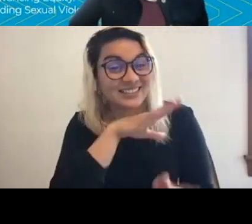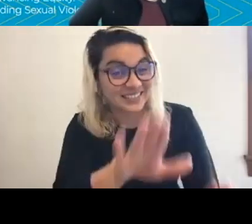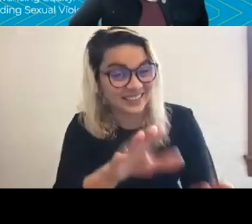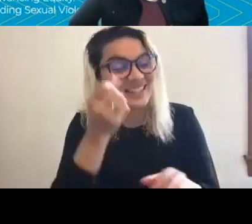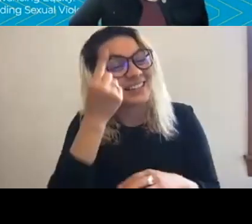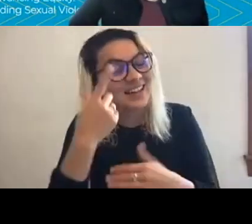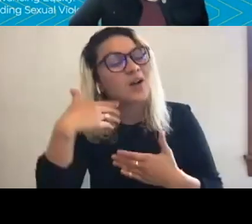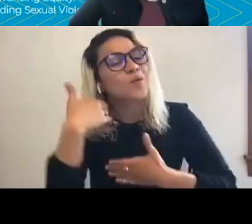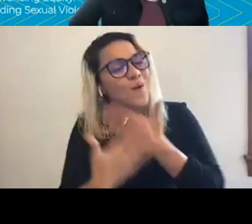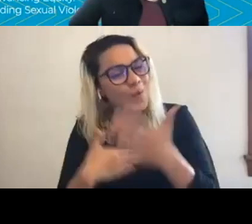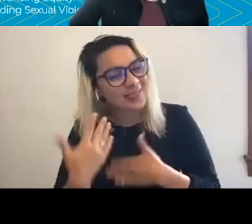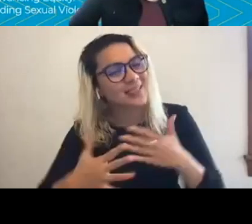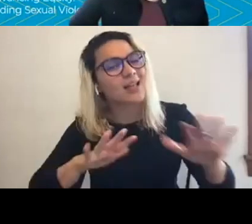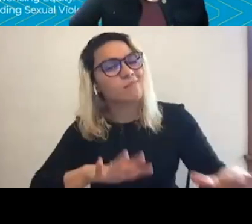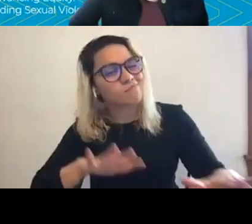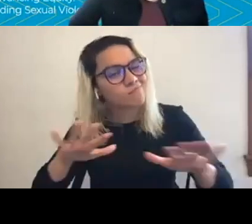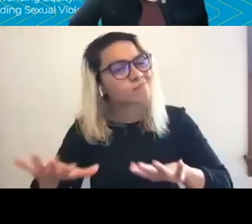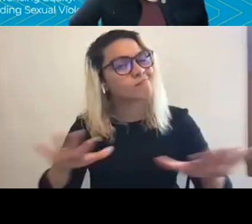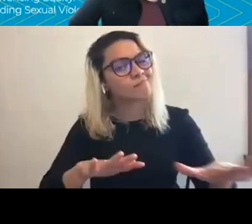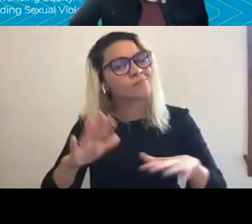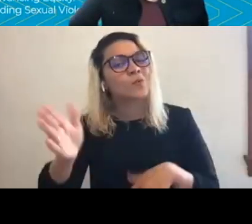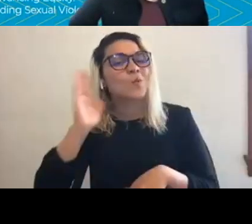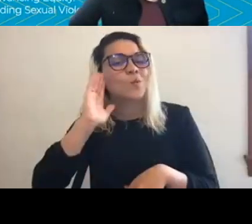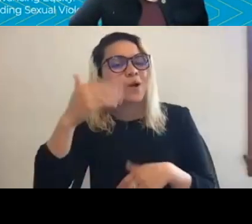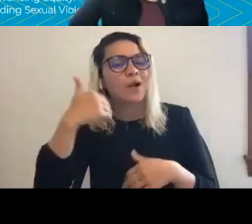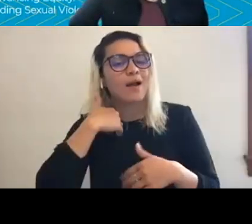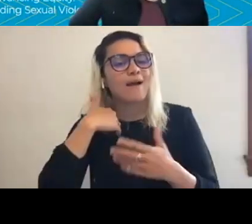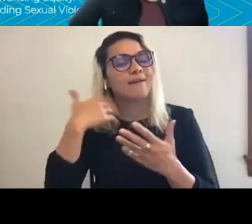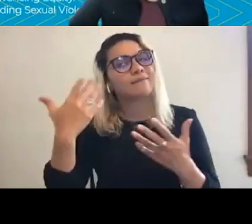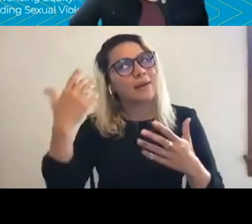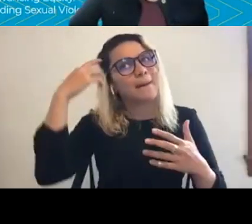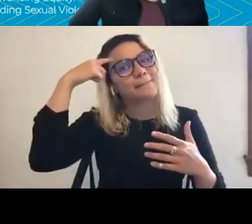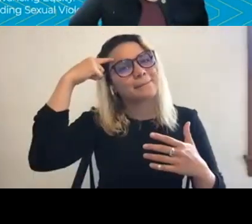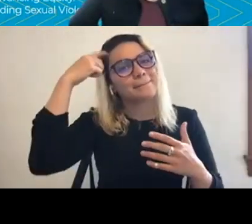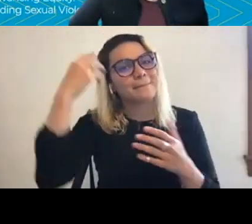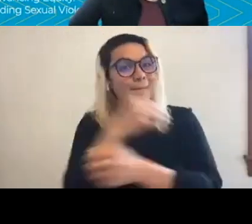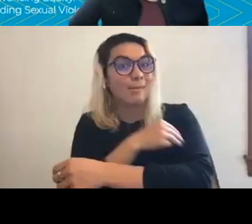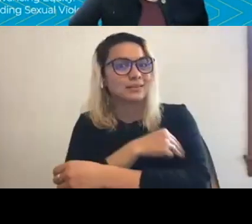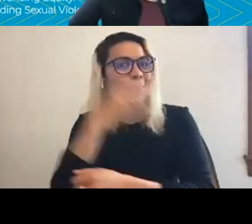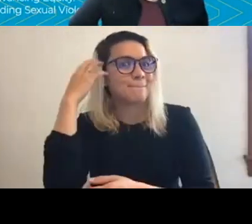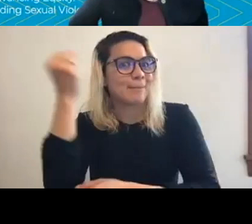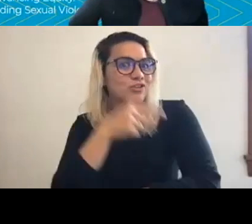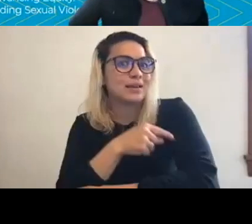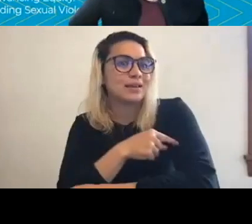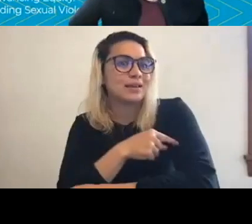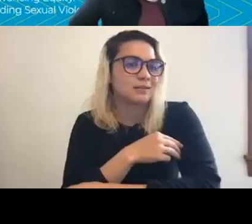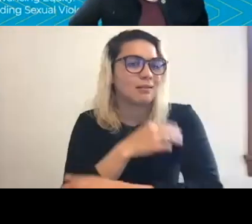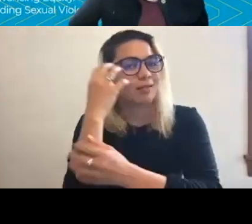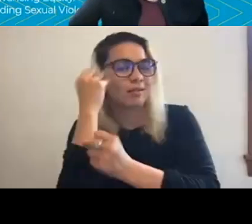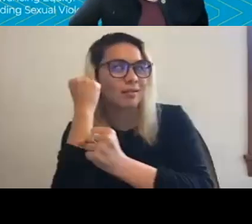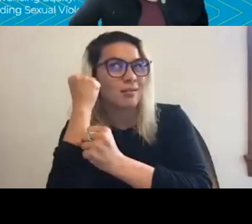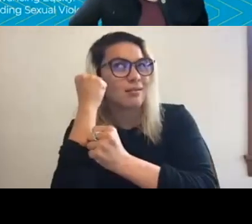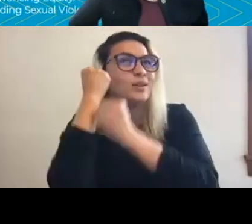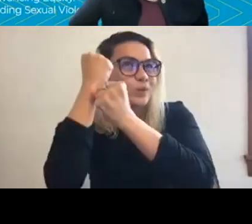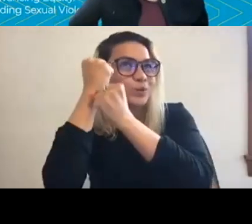finally built our own memory muscle to be able to cast that vision, lean into it, and we're creating the world we need. This gets